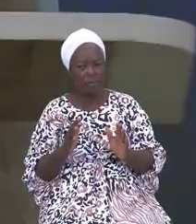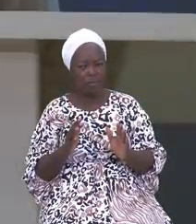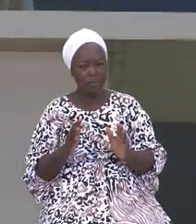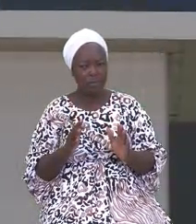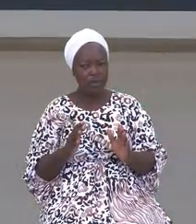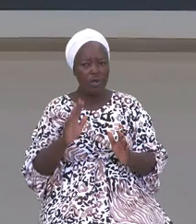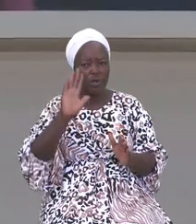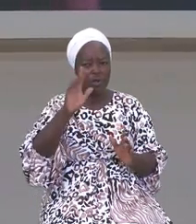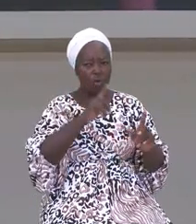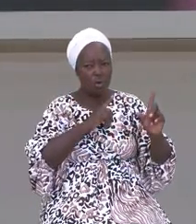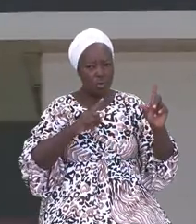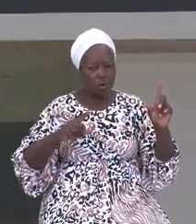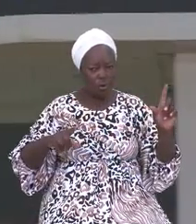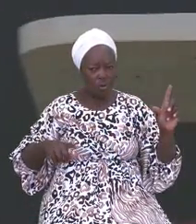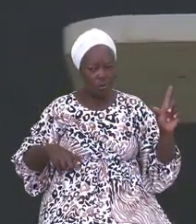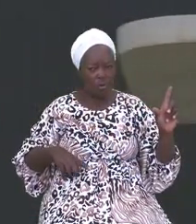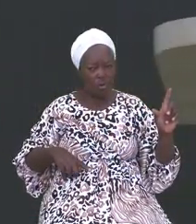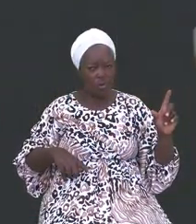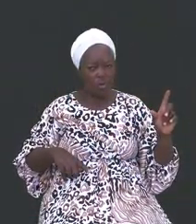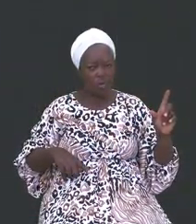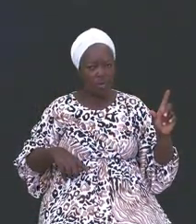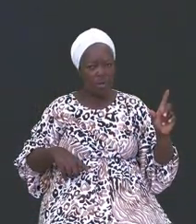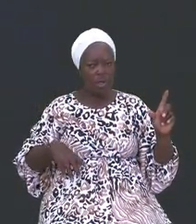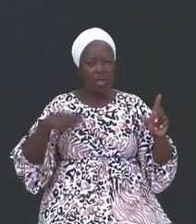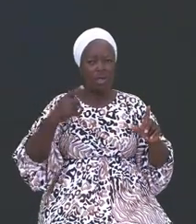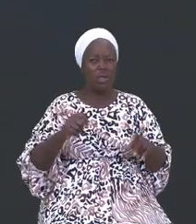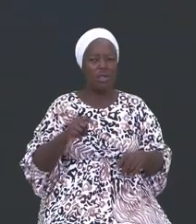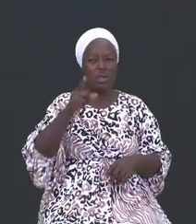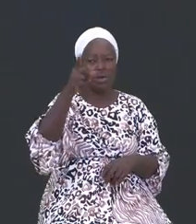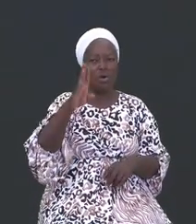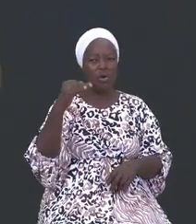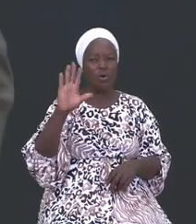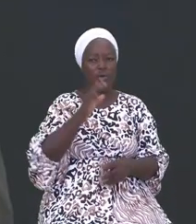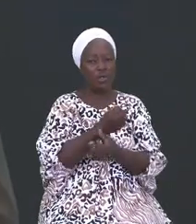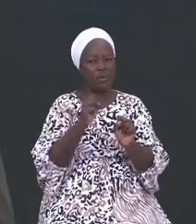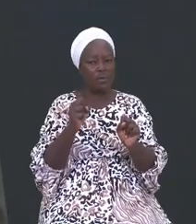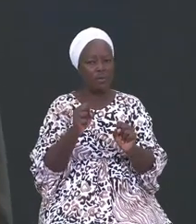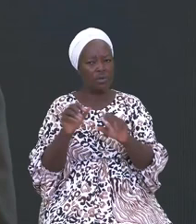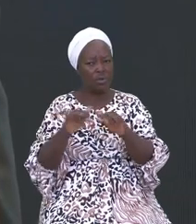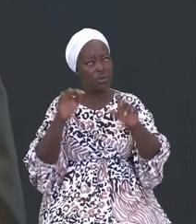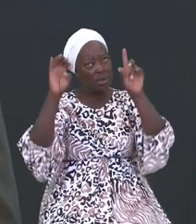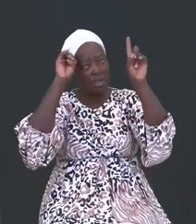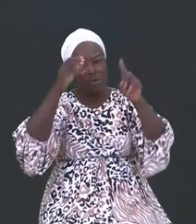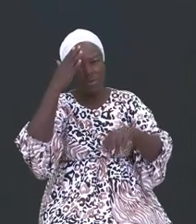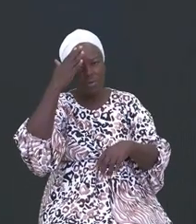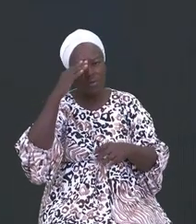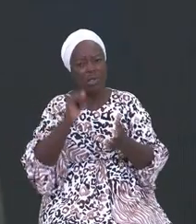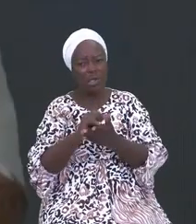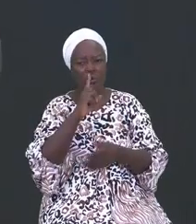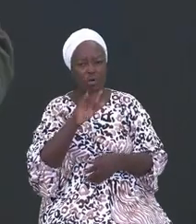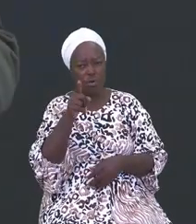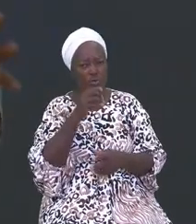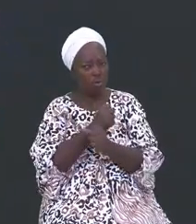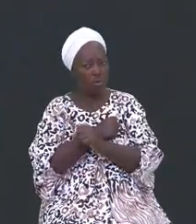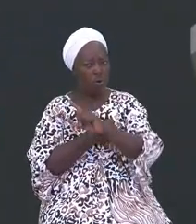your Lord, the God of your salvation, does he know that truly you love